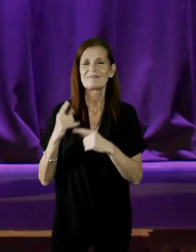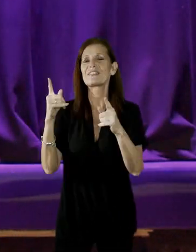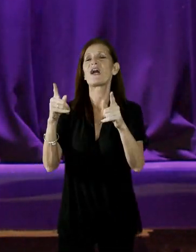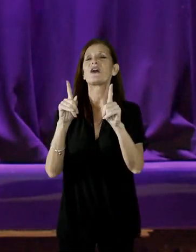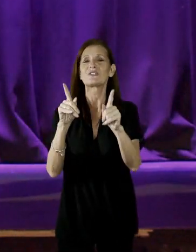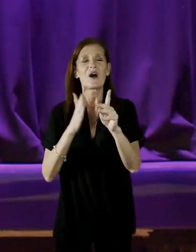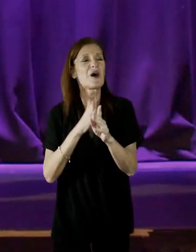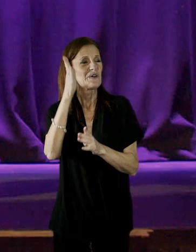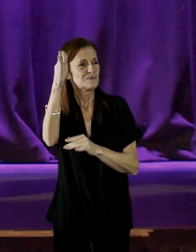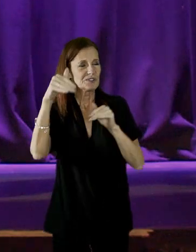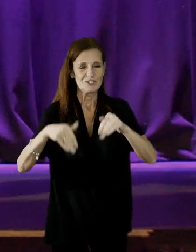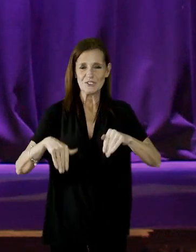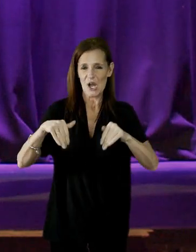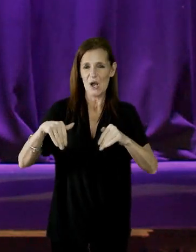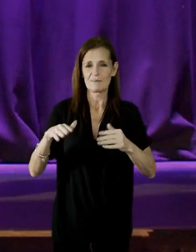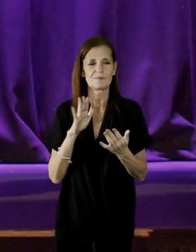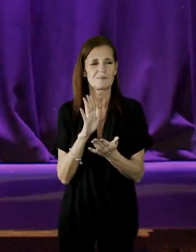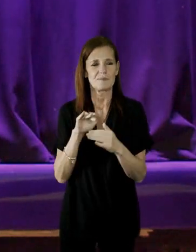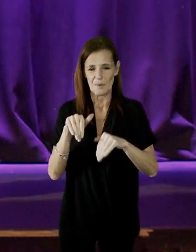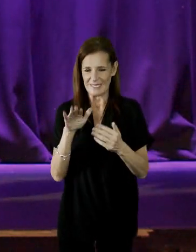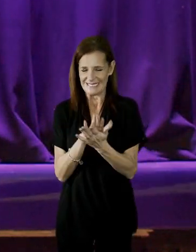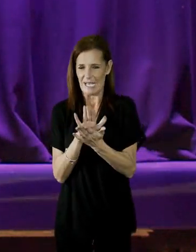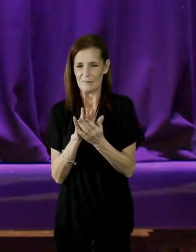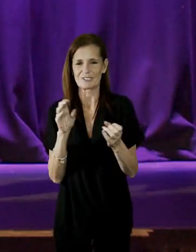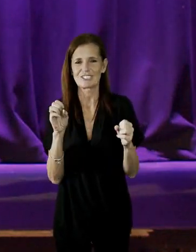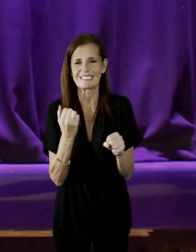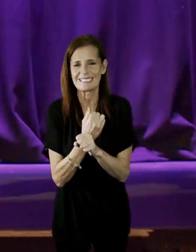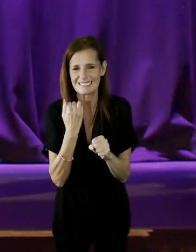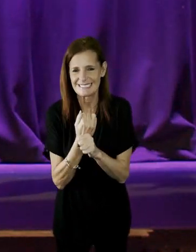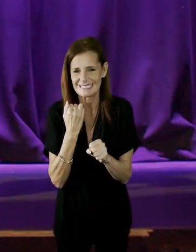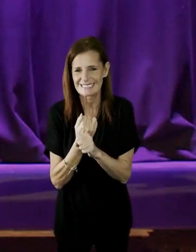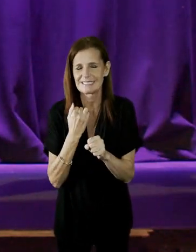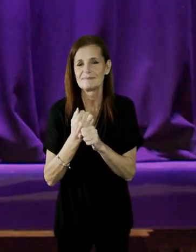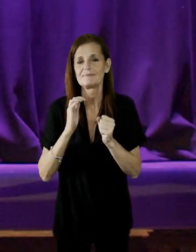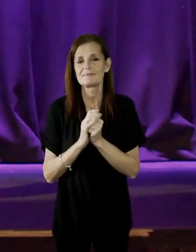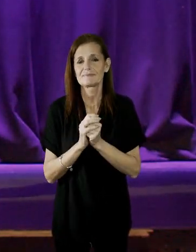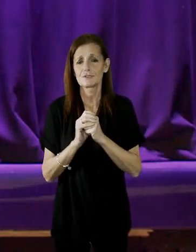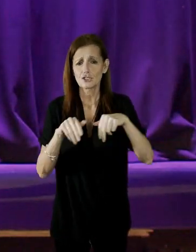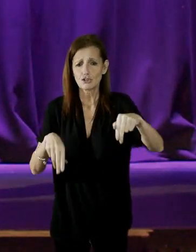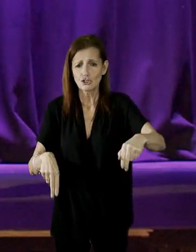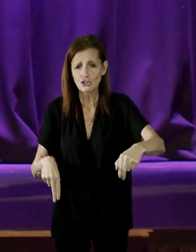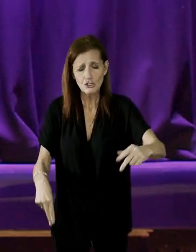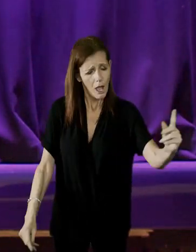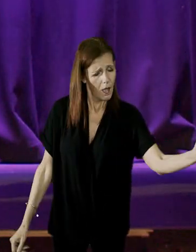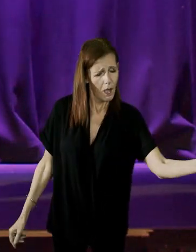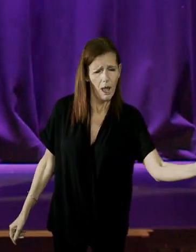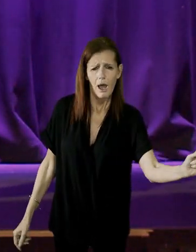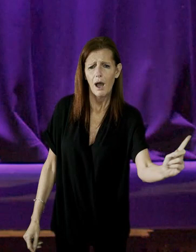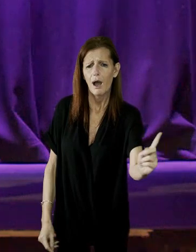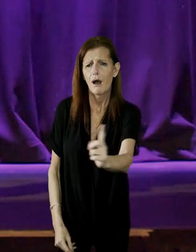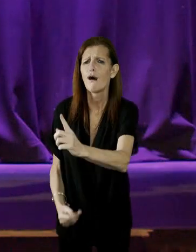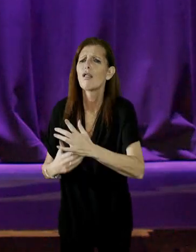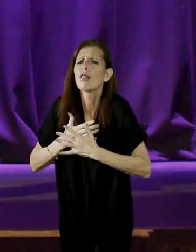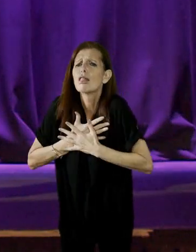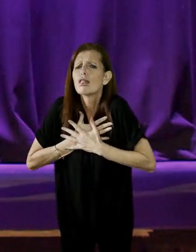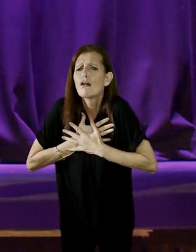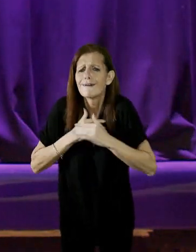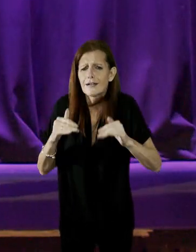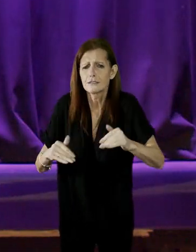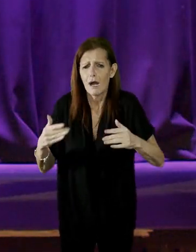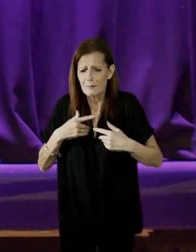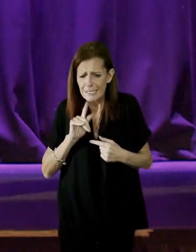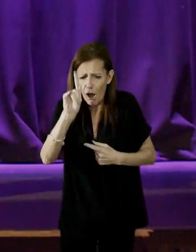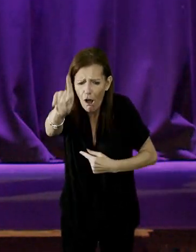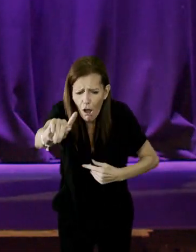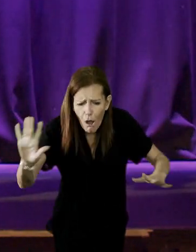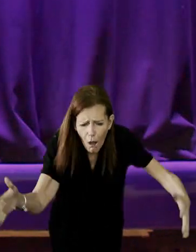some sandwiches to be ready. And a little doggy goes past. I love a doggy. I'll cross a road to cuddle a doggy. Makes my